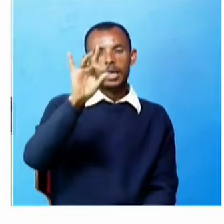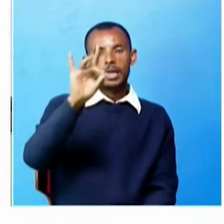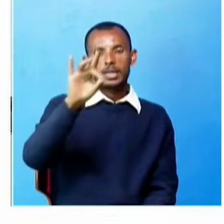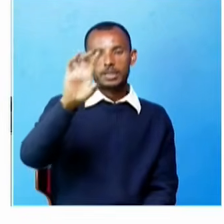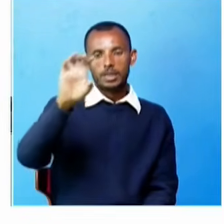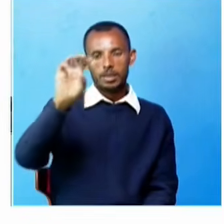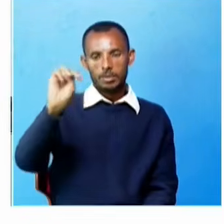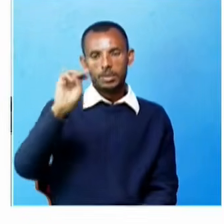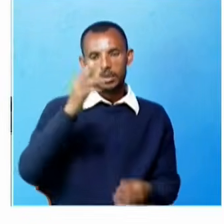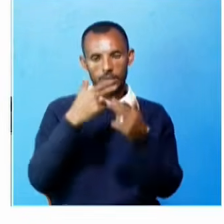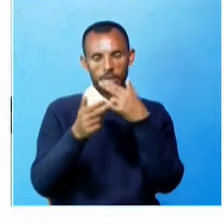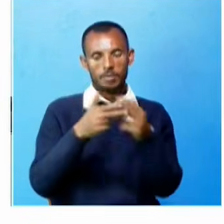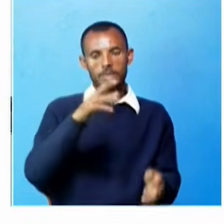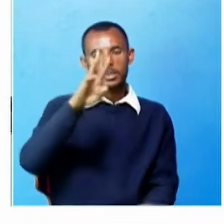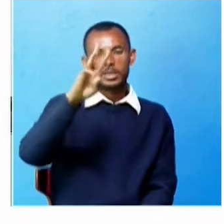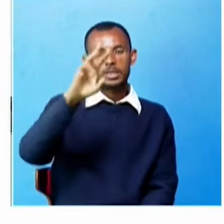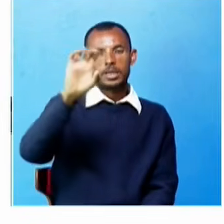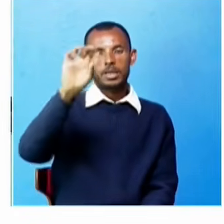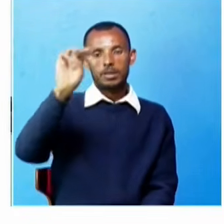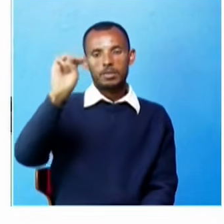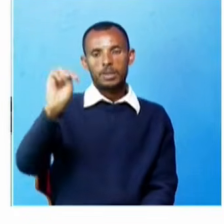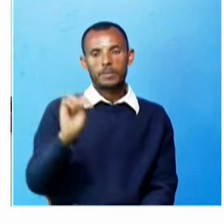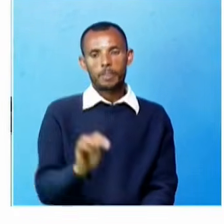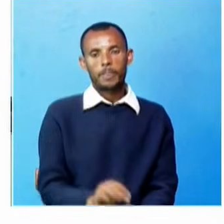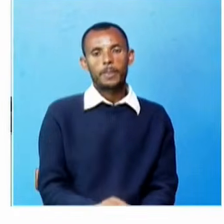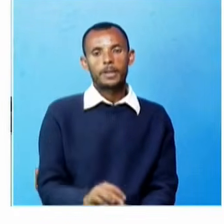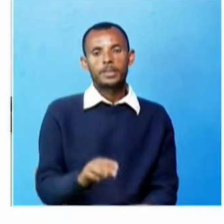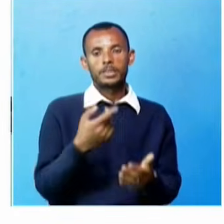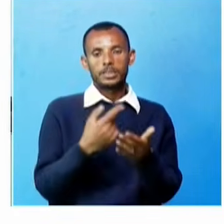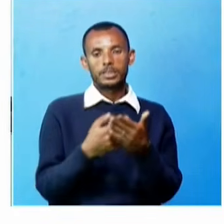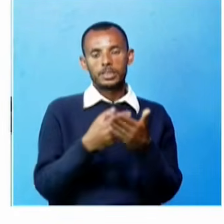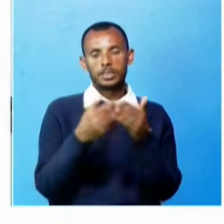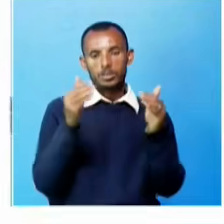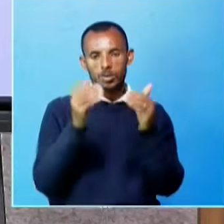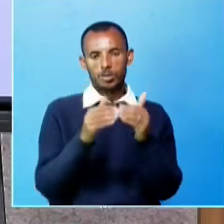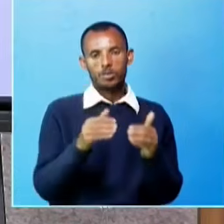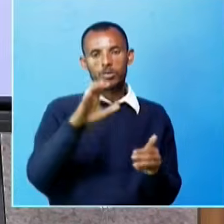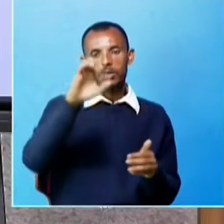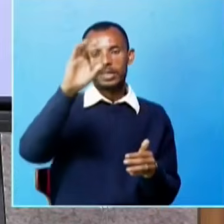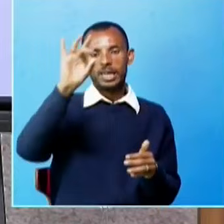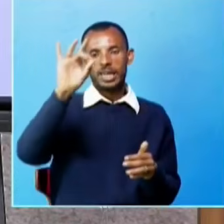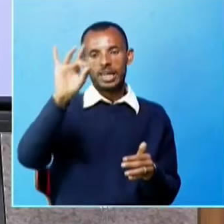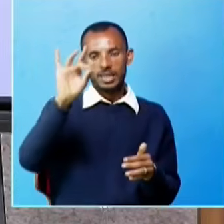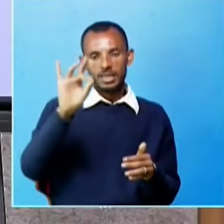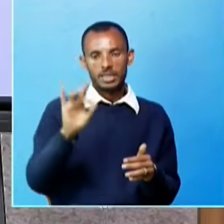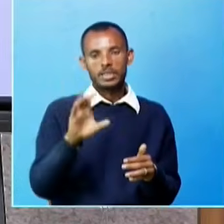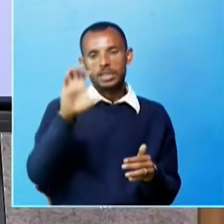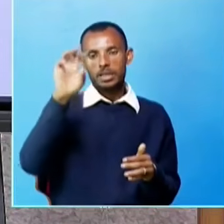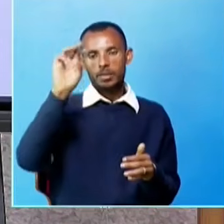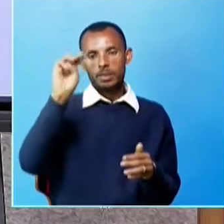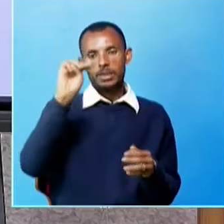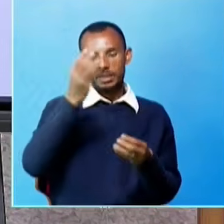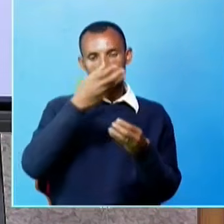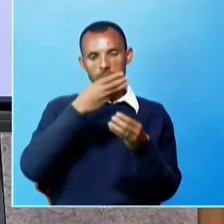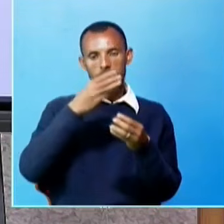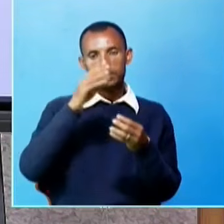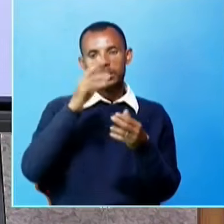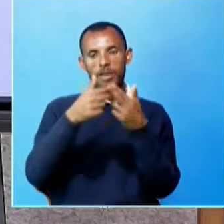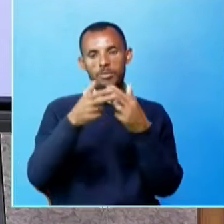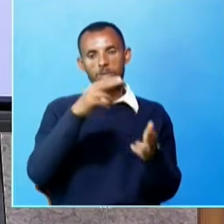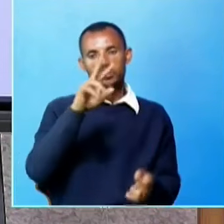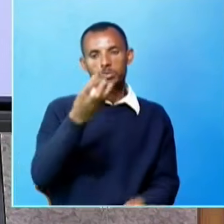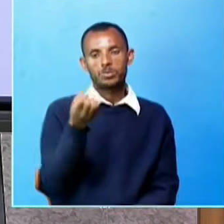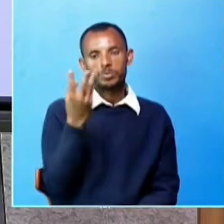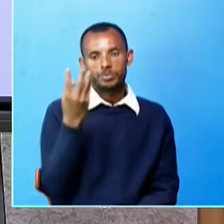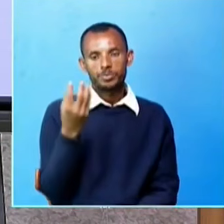centimeter times 6 centimeter. Okay, this product is 48 centimeter square. Okay, 8 times 6